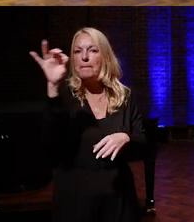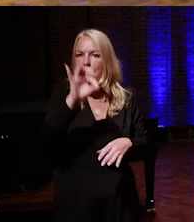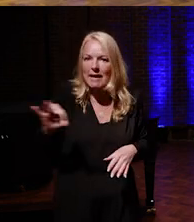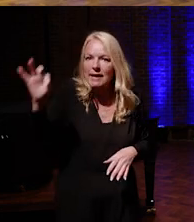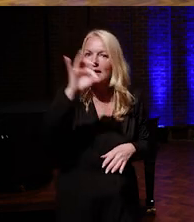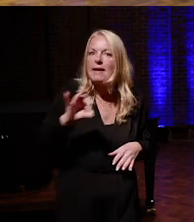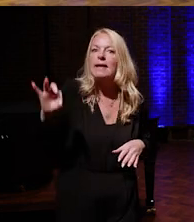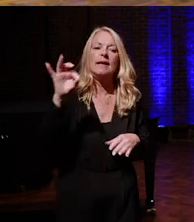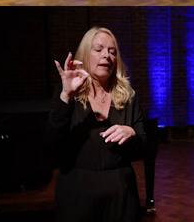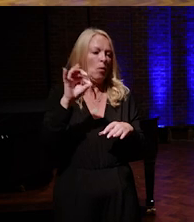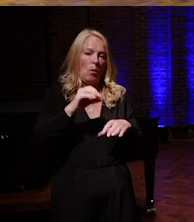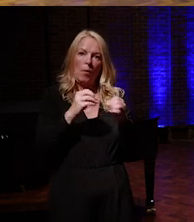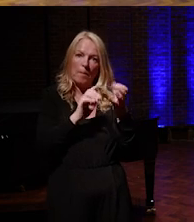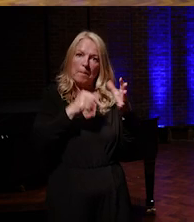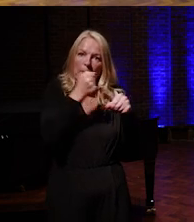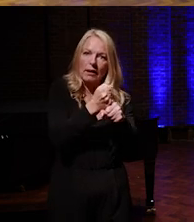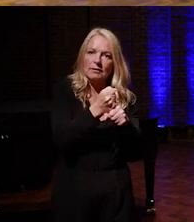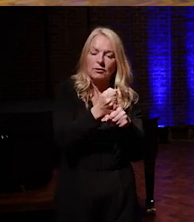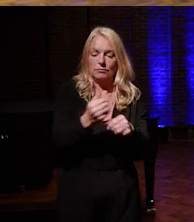to produce the food that we eat.